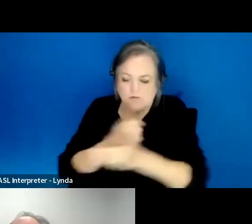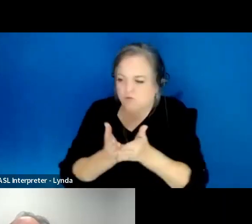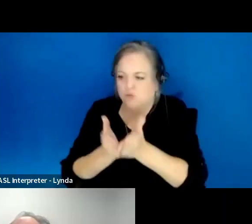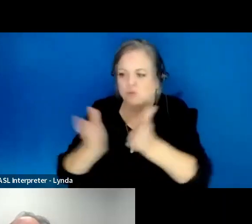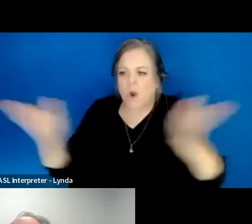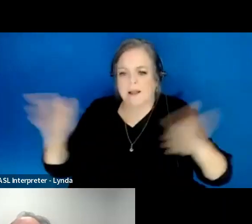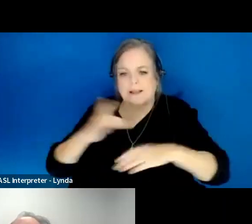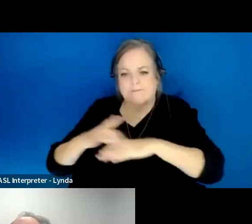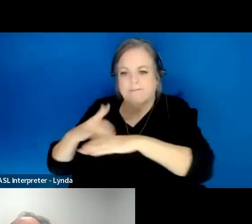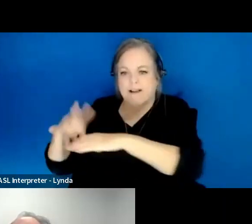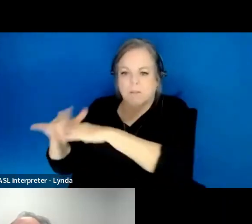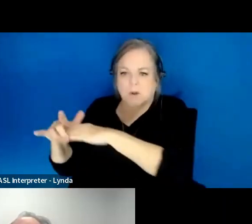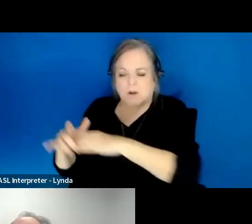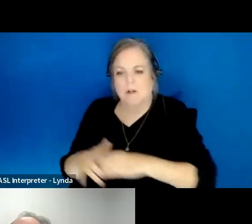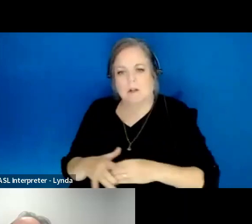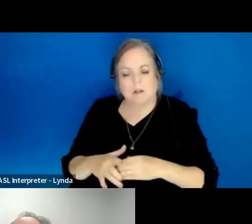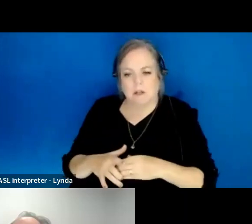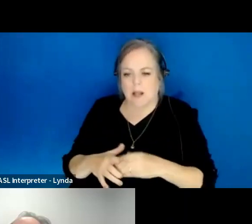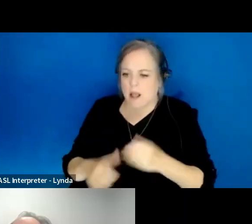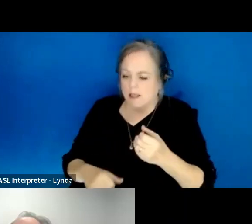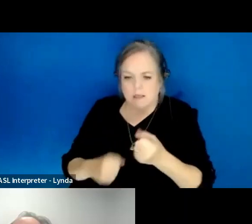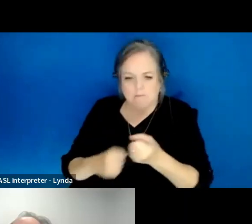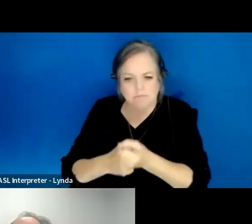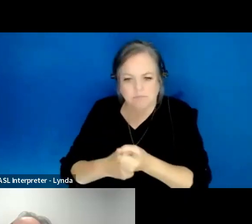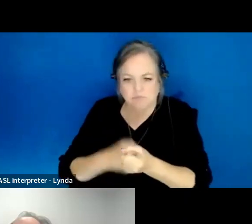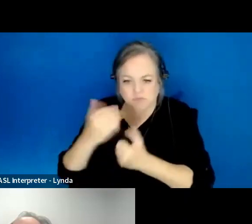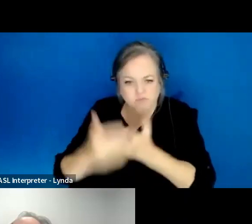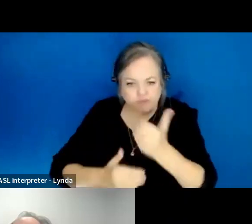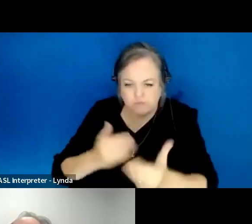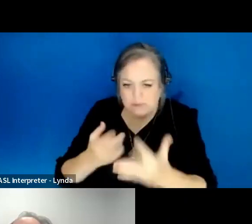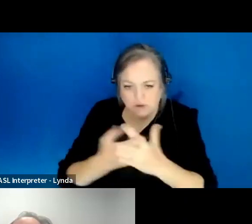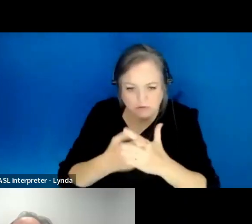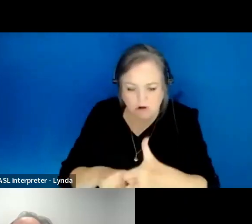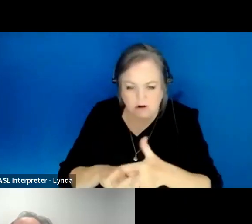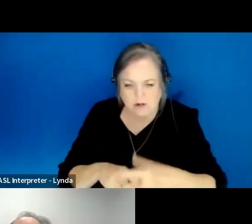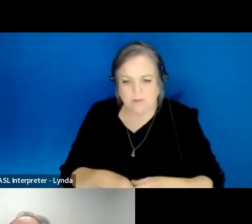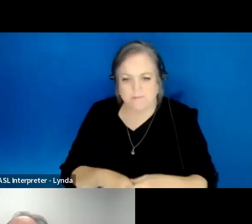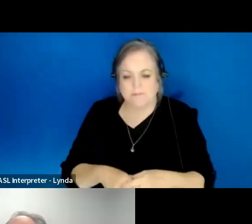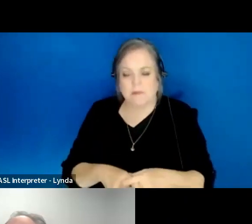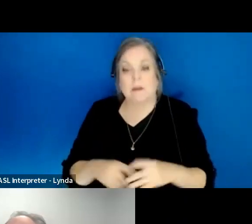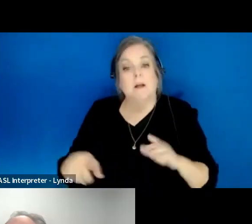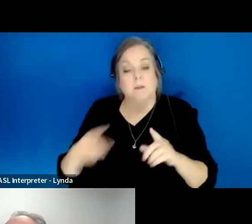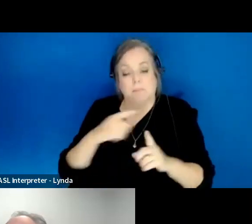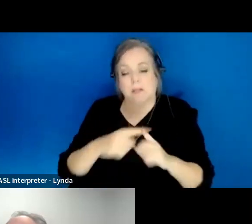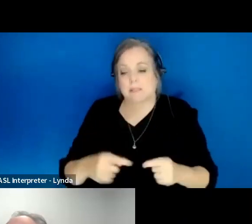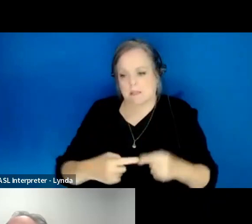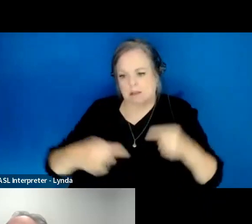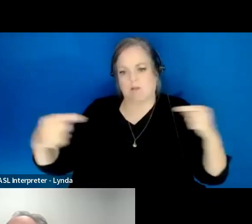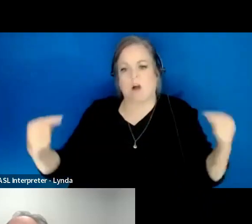available, and the vaccine campaigns started, as well as the controversy.